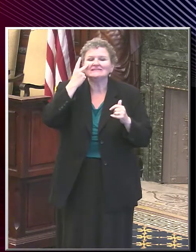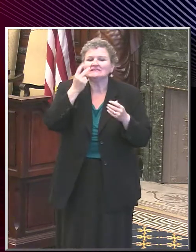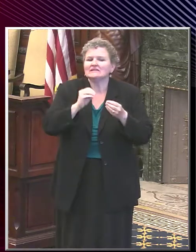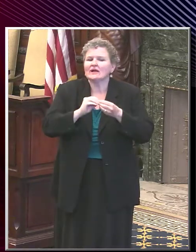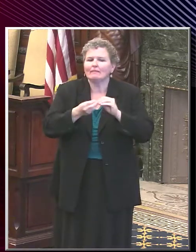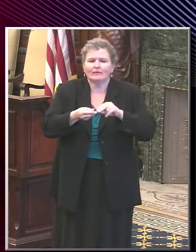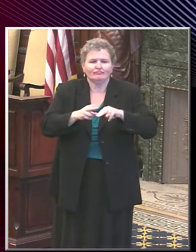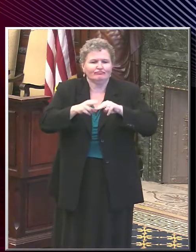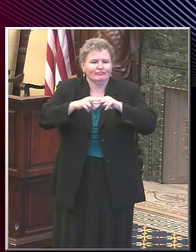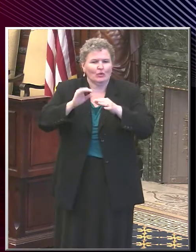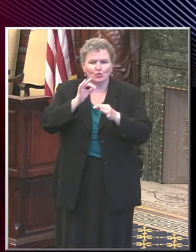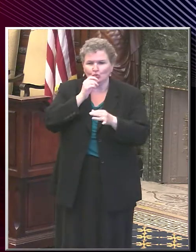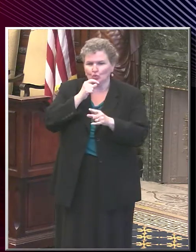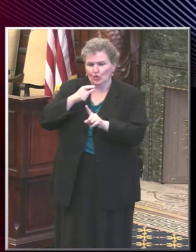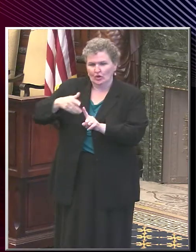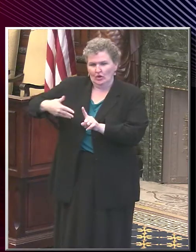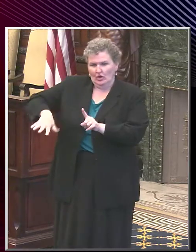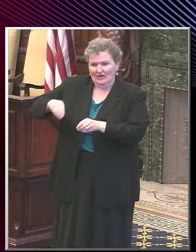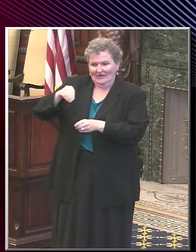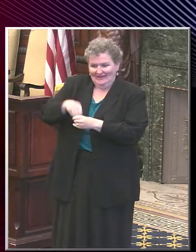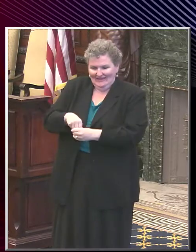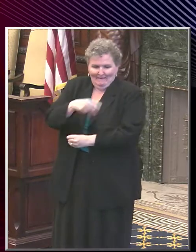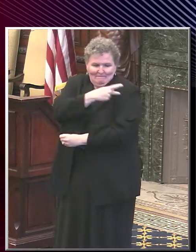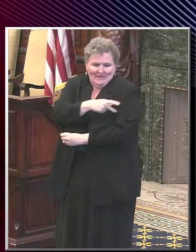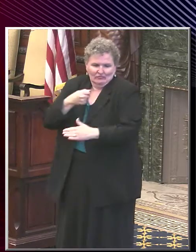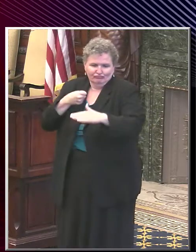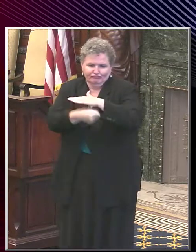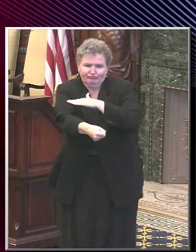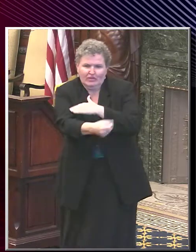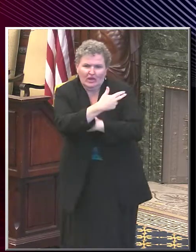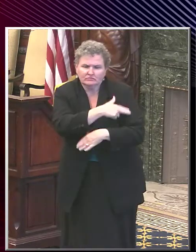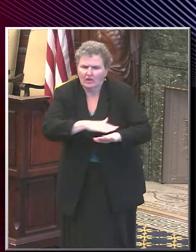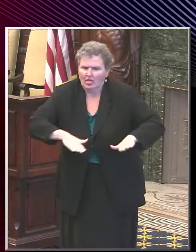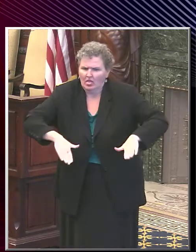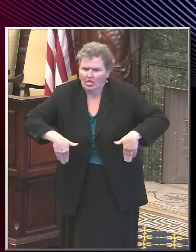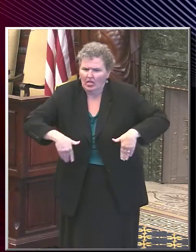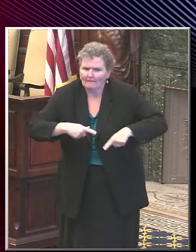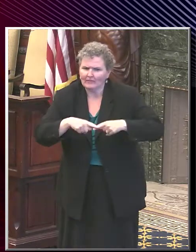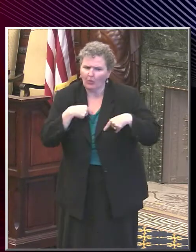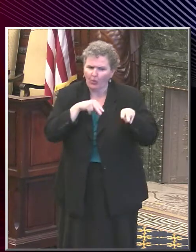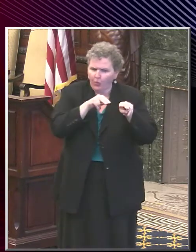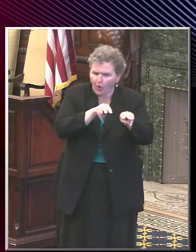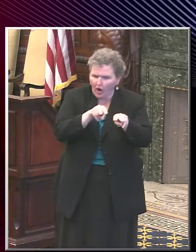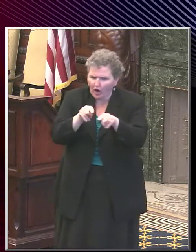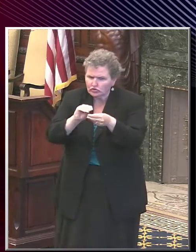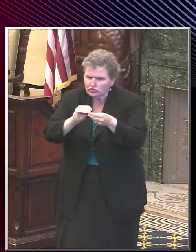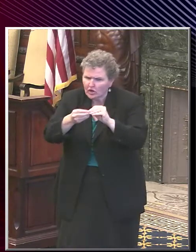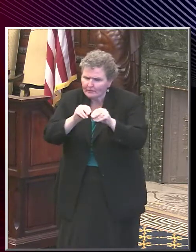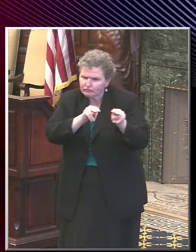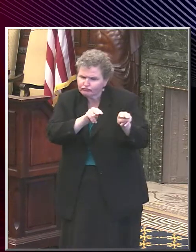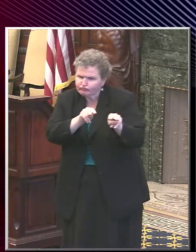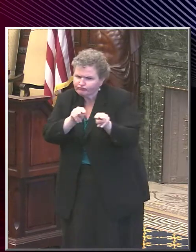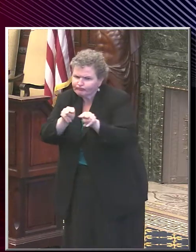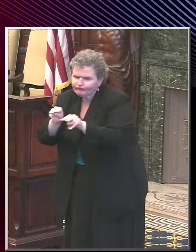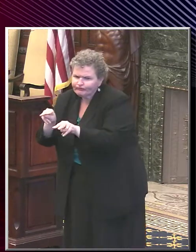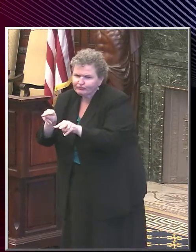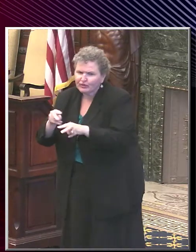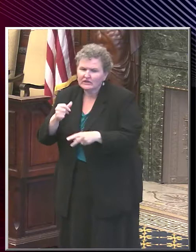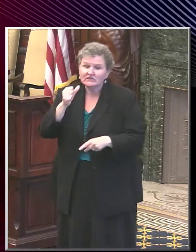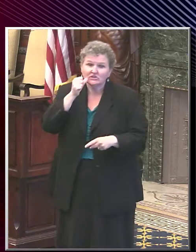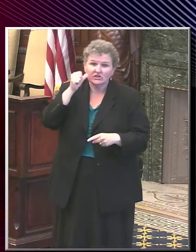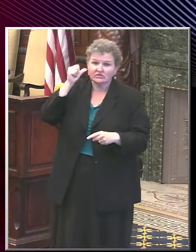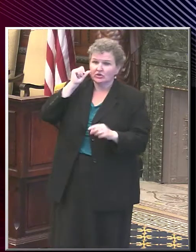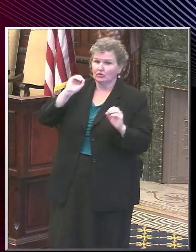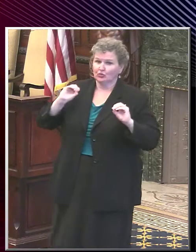are hospital inpatients yet, but we're going to be watching that very closely. Since this time yesterday, we've reported 0 new deaths. That's